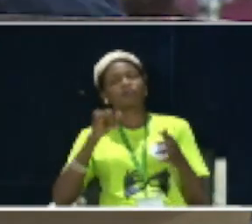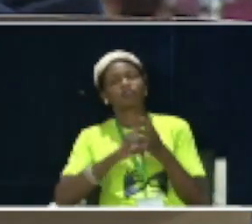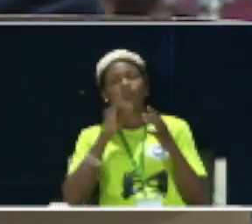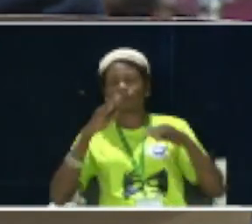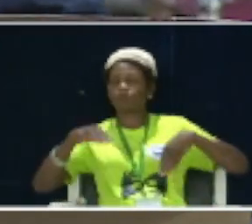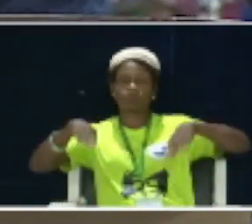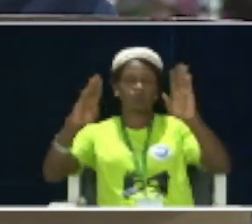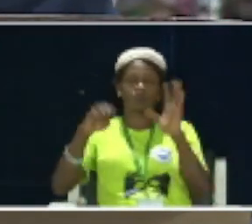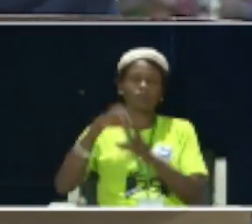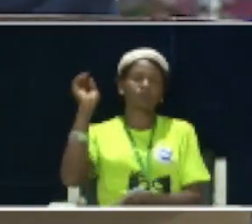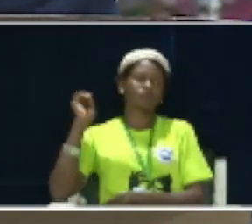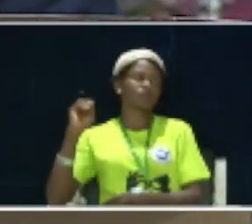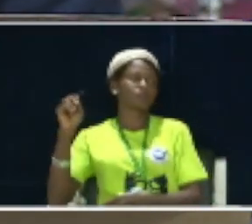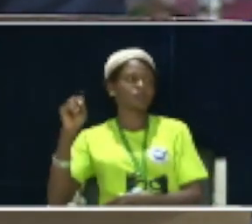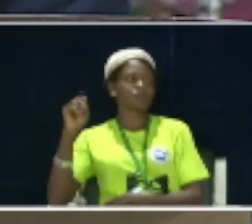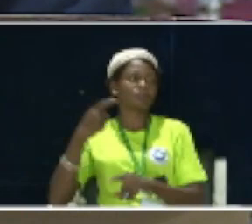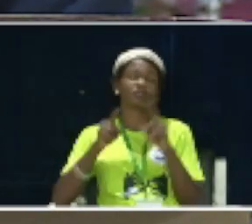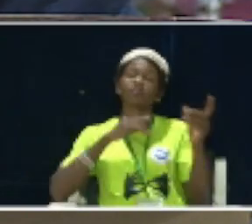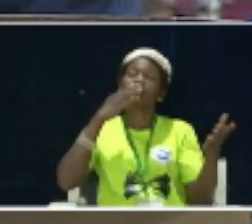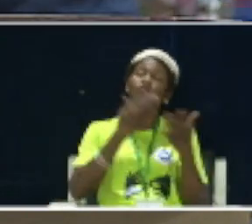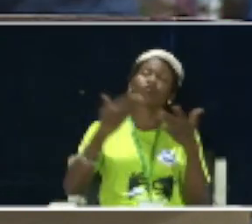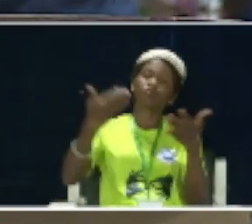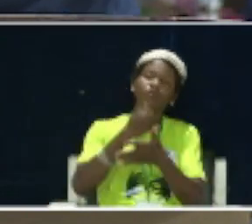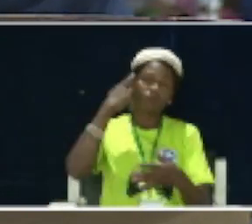out. But I have good news for you.